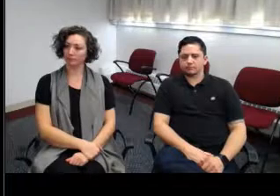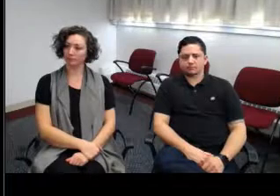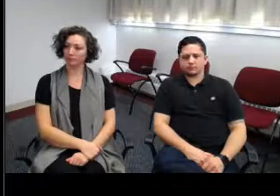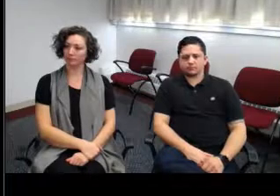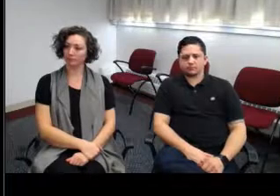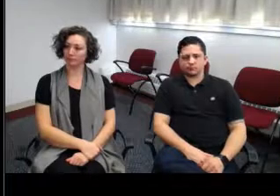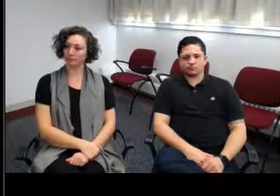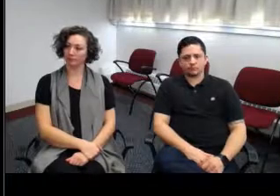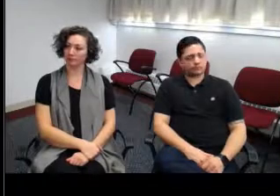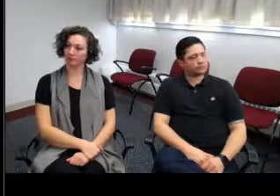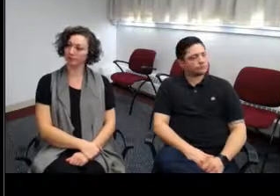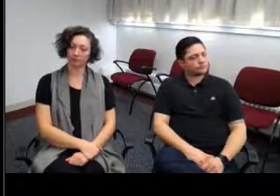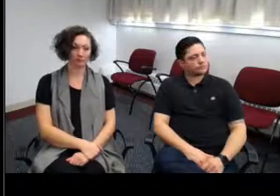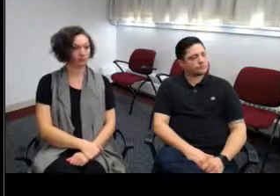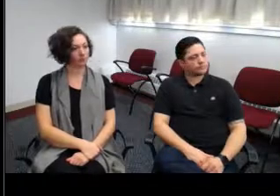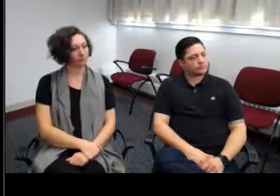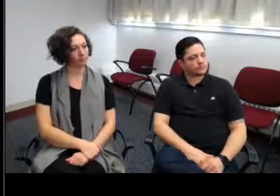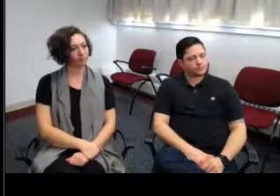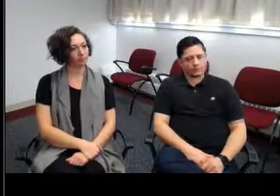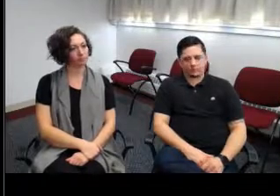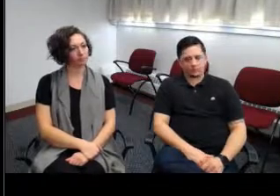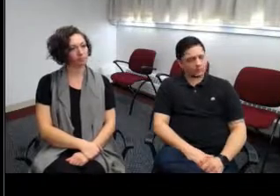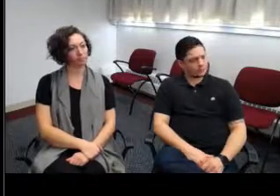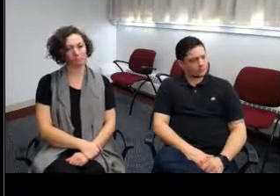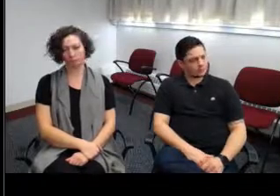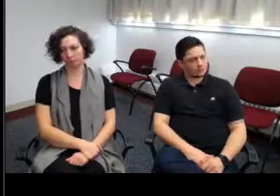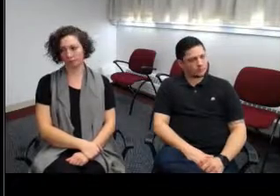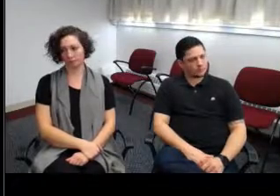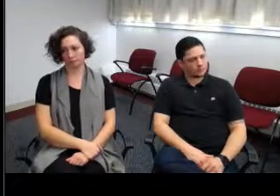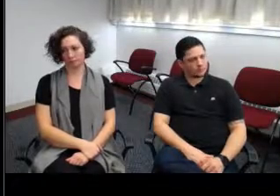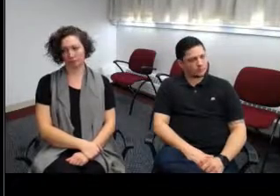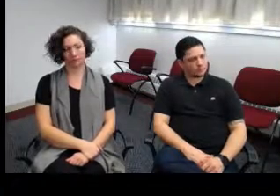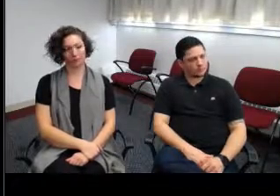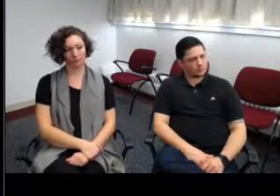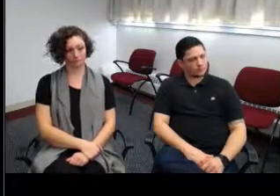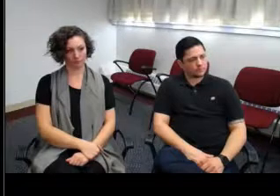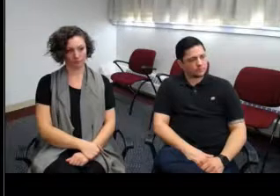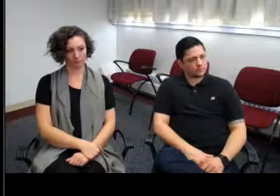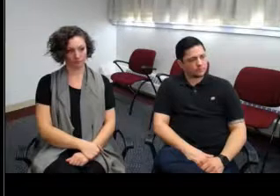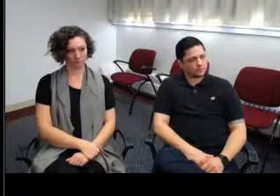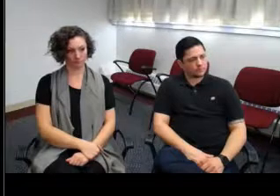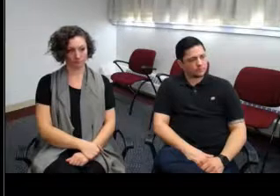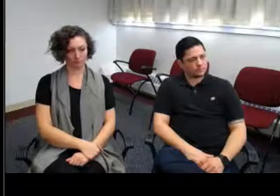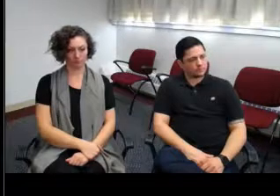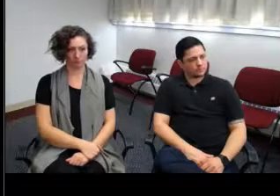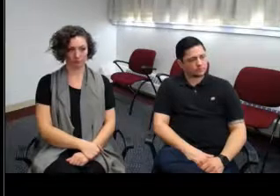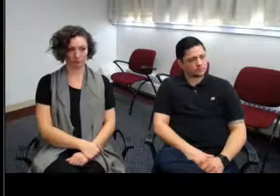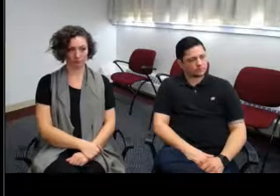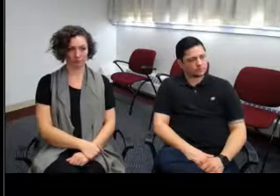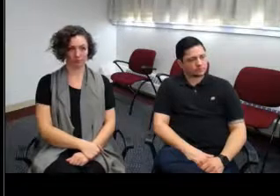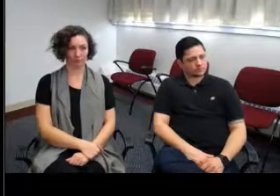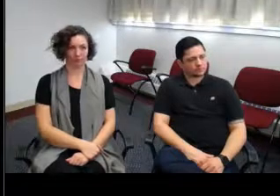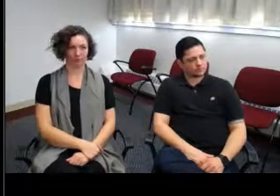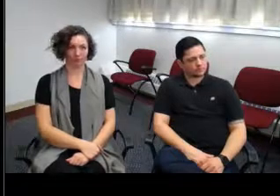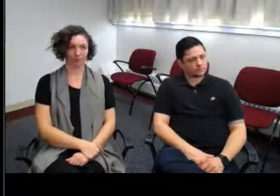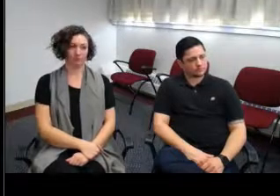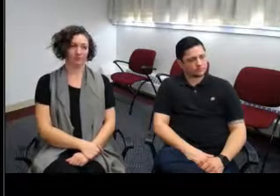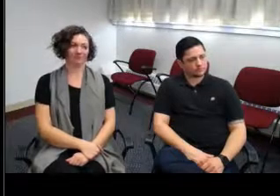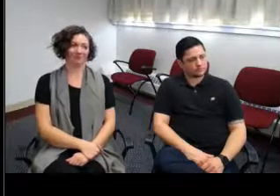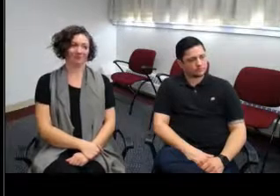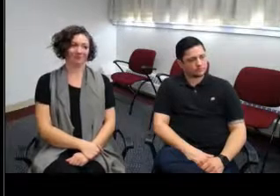So someone was wondering, are there any adaptations to assessments such as risk,